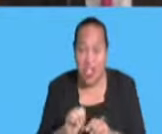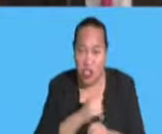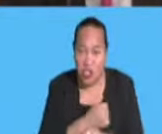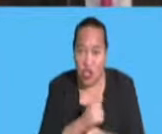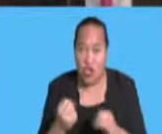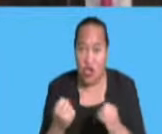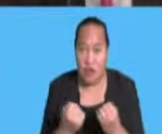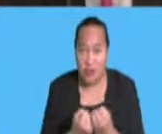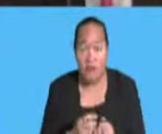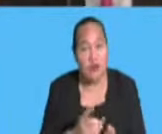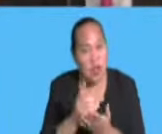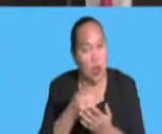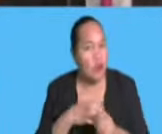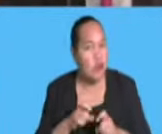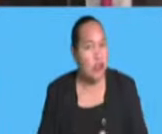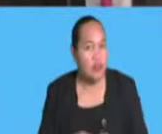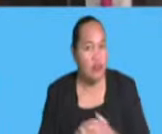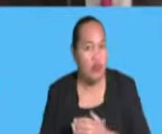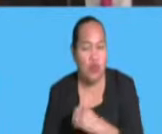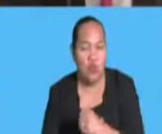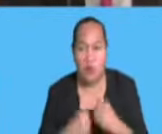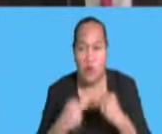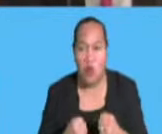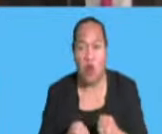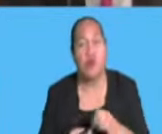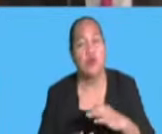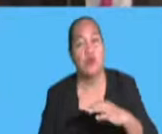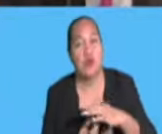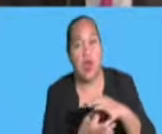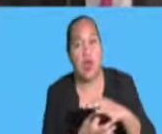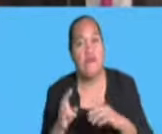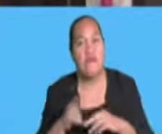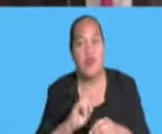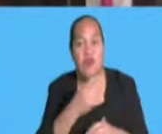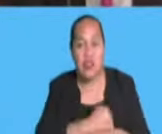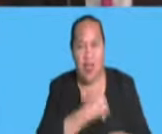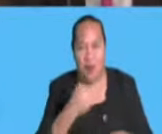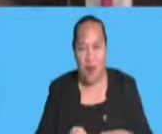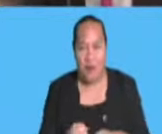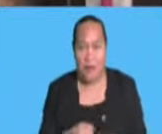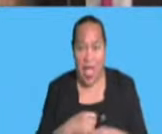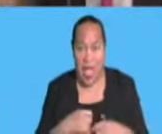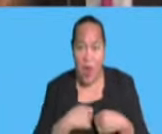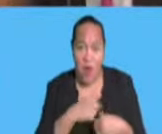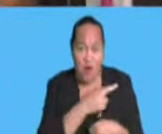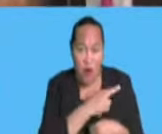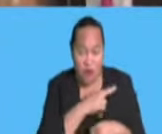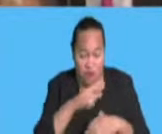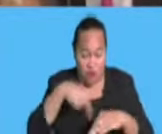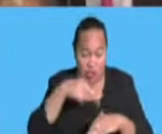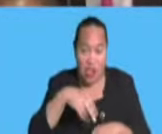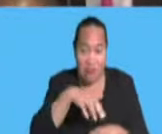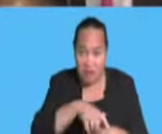political stability under the Fiji Affairs government. Mr. Speaker said, and to grow champions and to expand our role on the regional